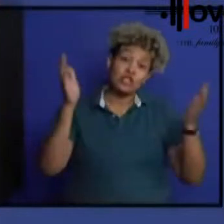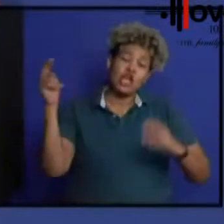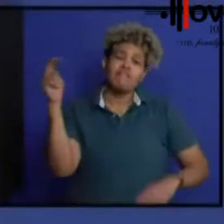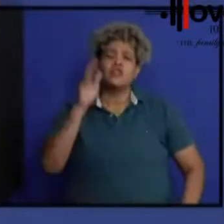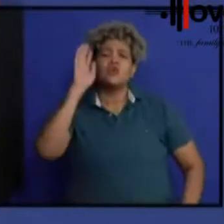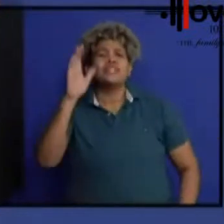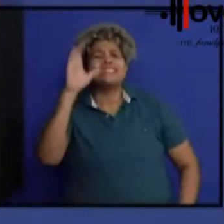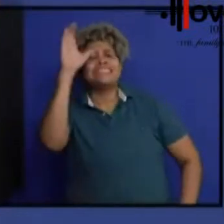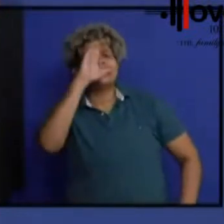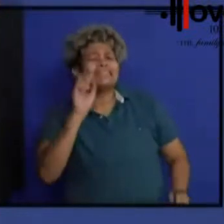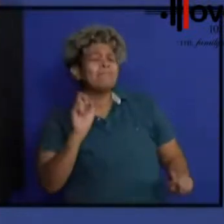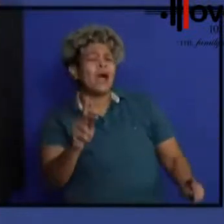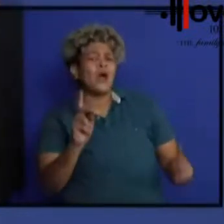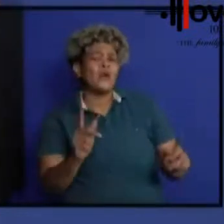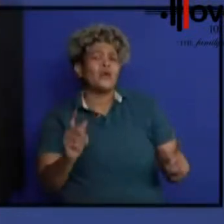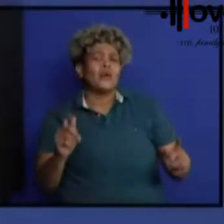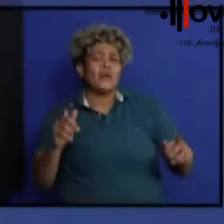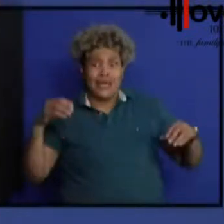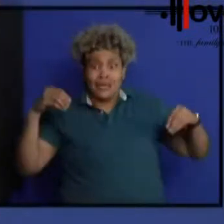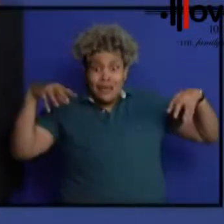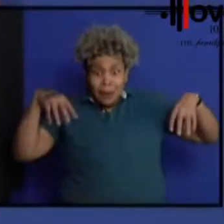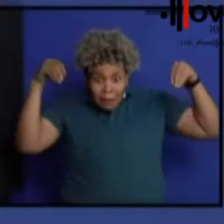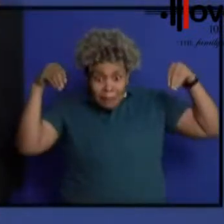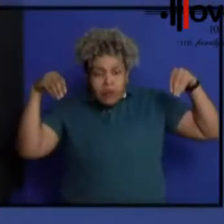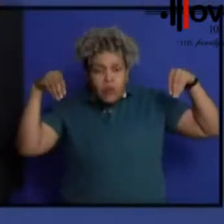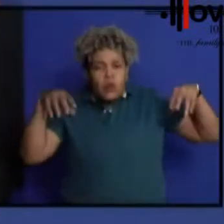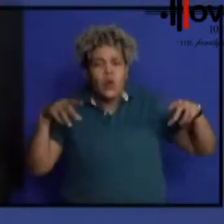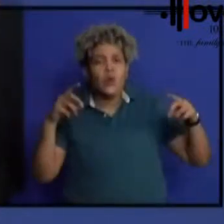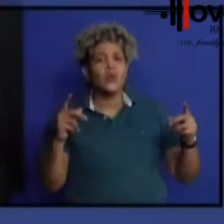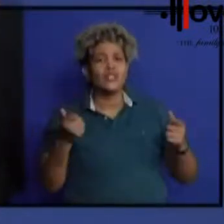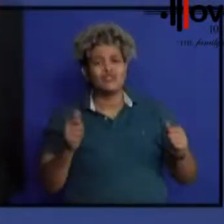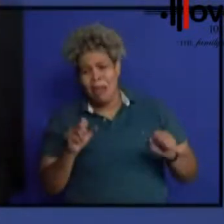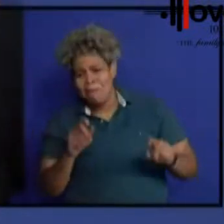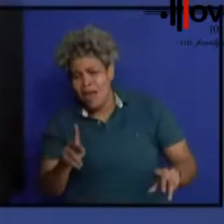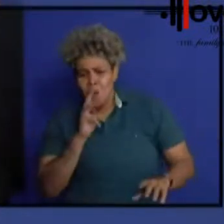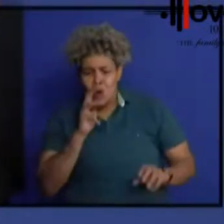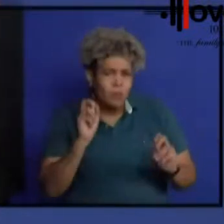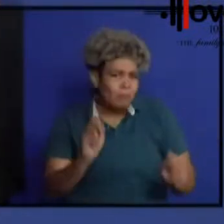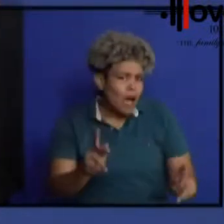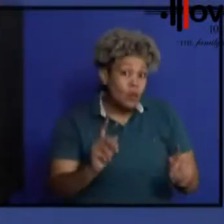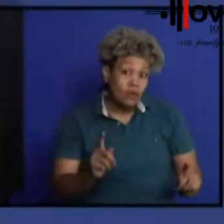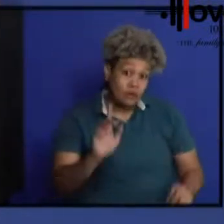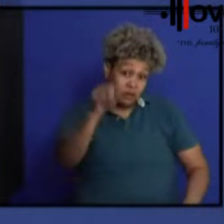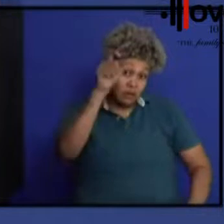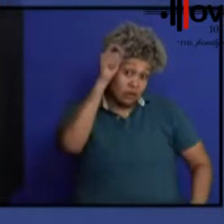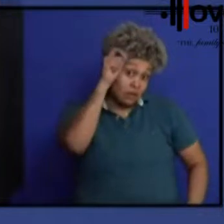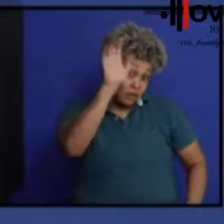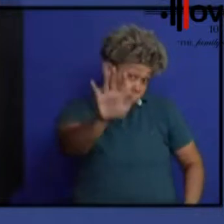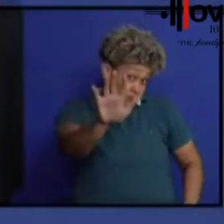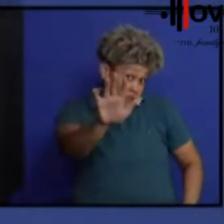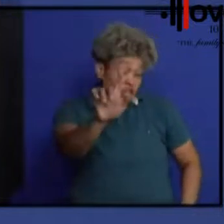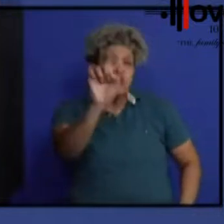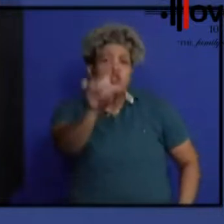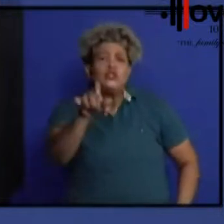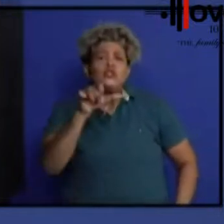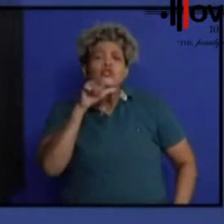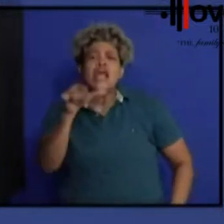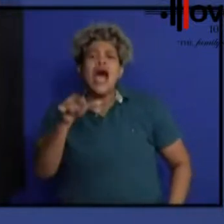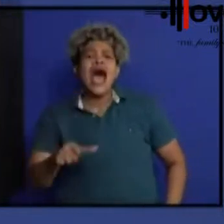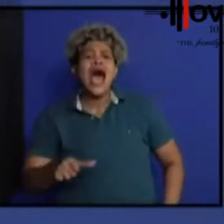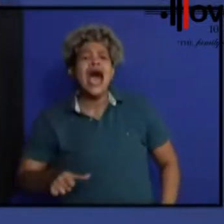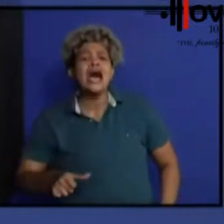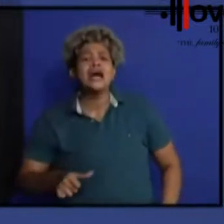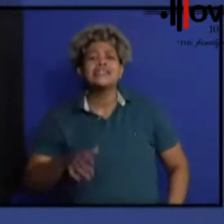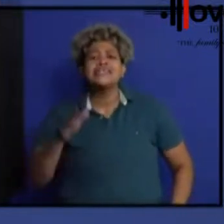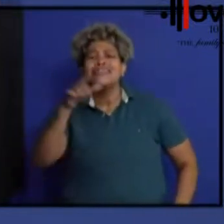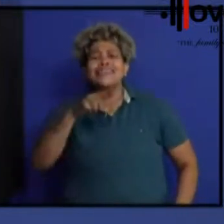will seek to restore power and water as quickly as possible. However, citizens should not seek to